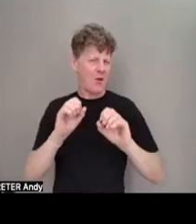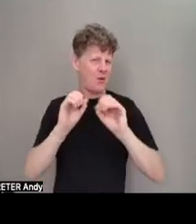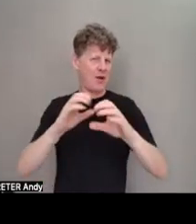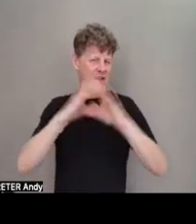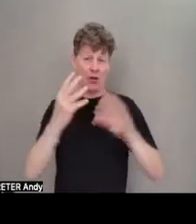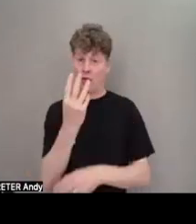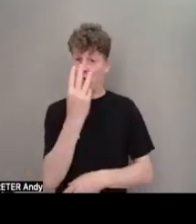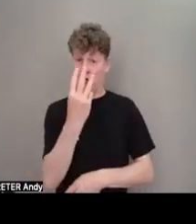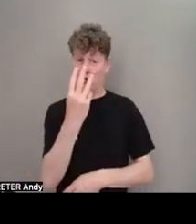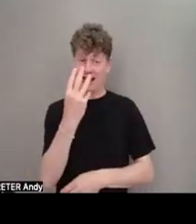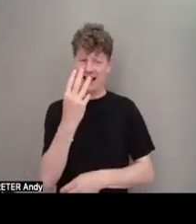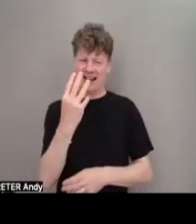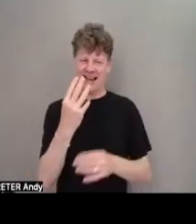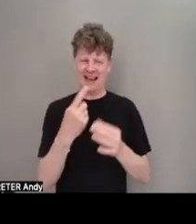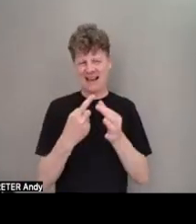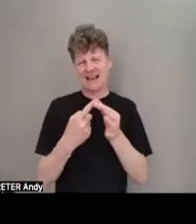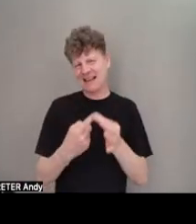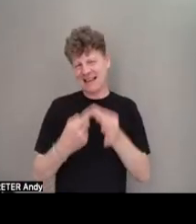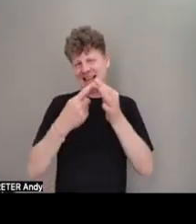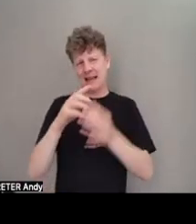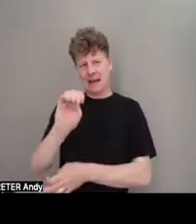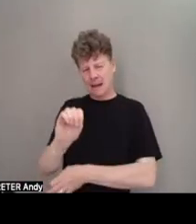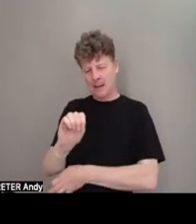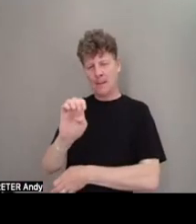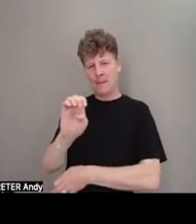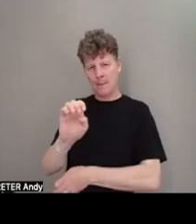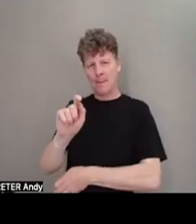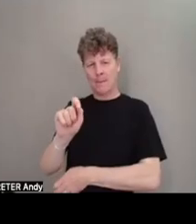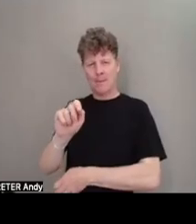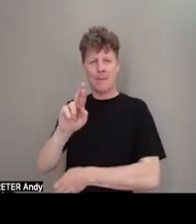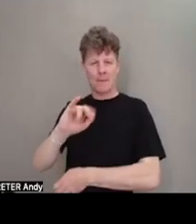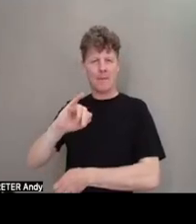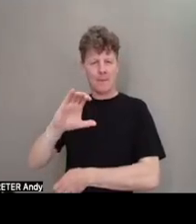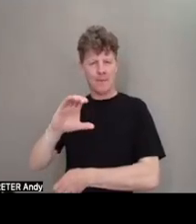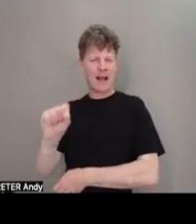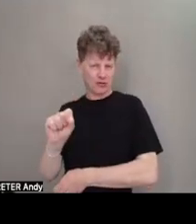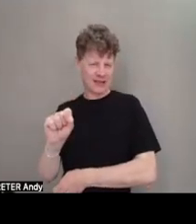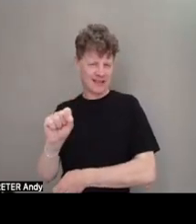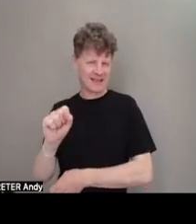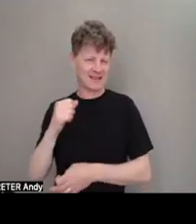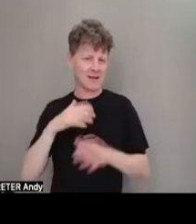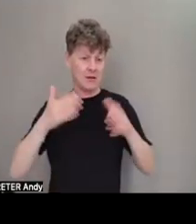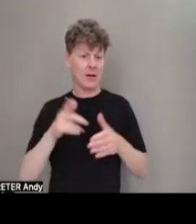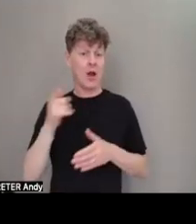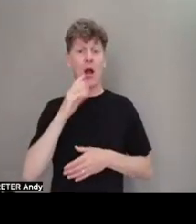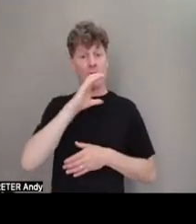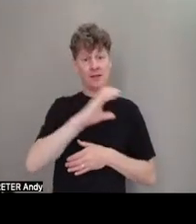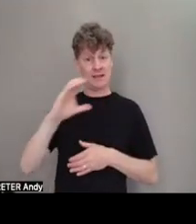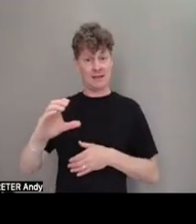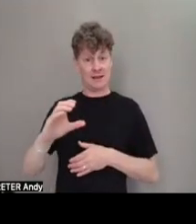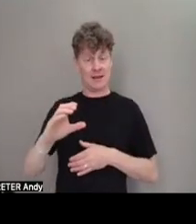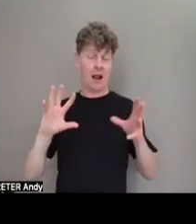metrics that I will especially focus on today. We'll focus on clustering